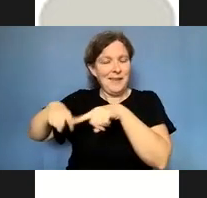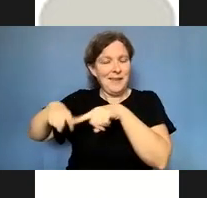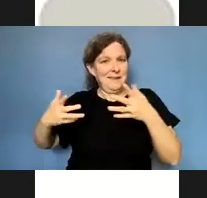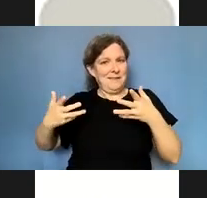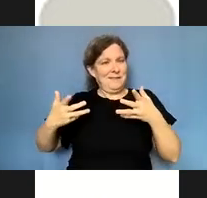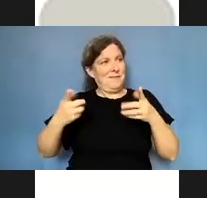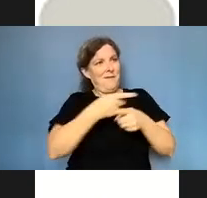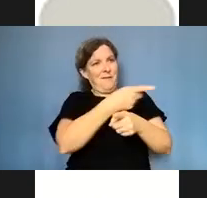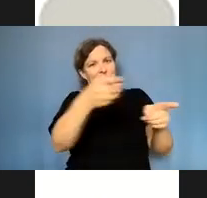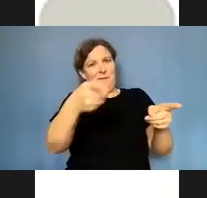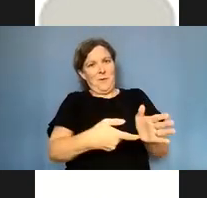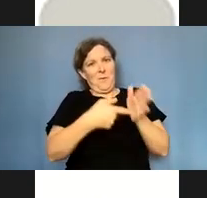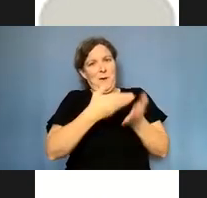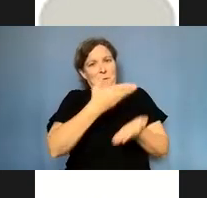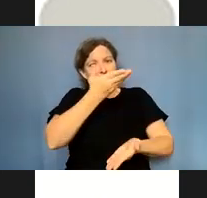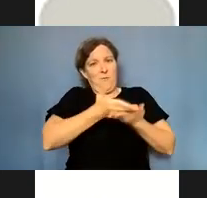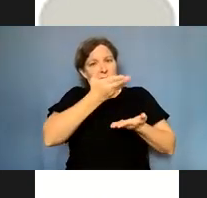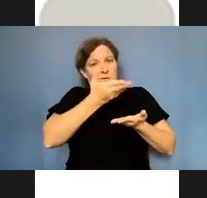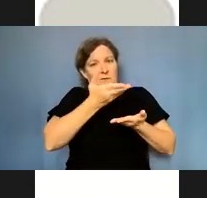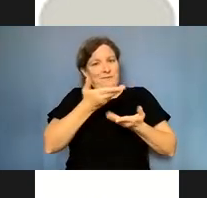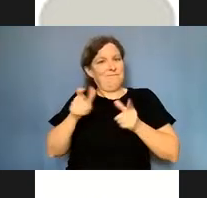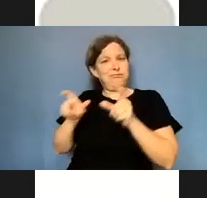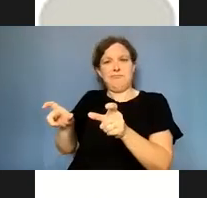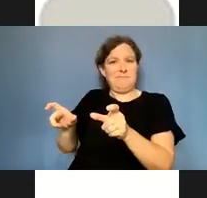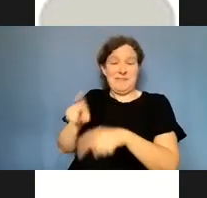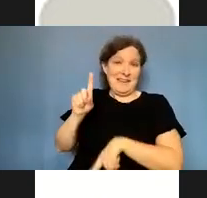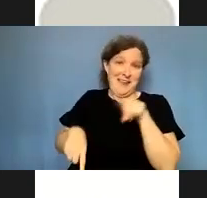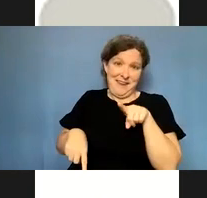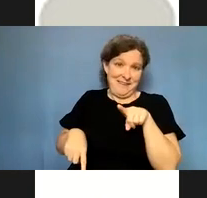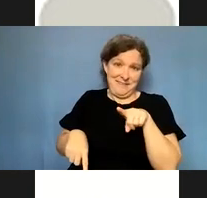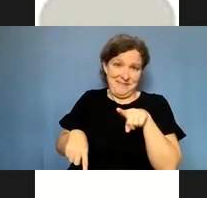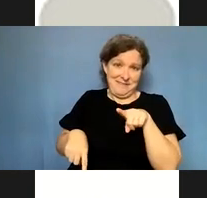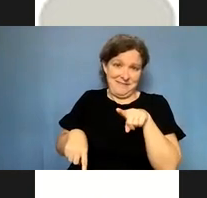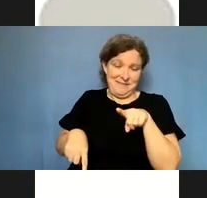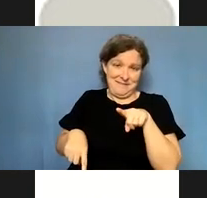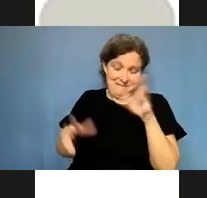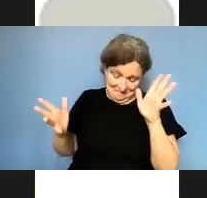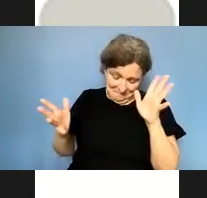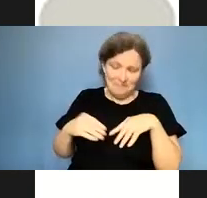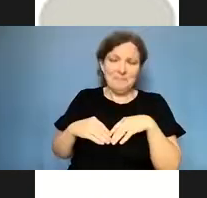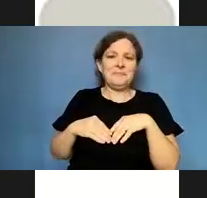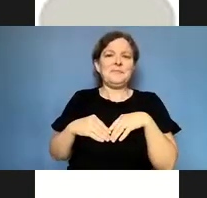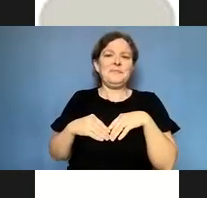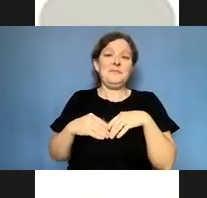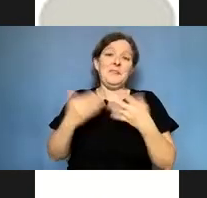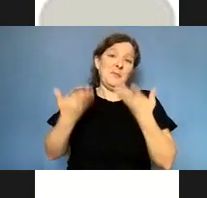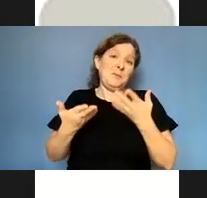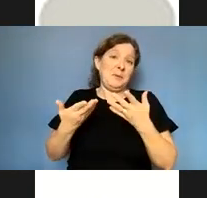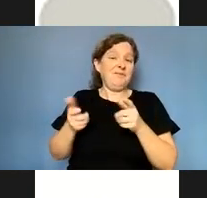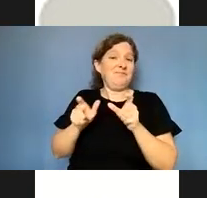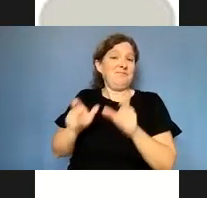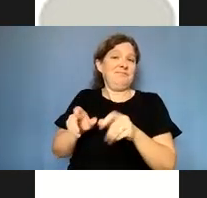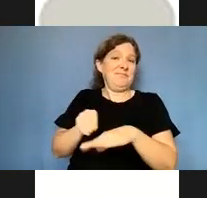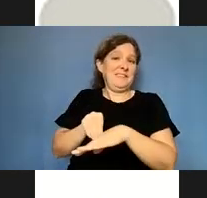your vaccination status for, they won't be able to do if they don't. And there may be impacts on their employment